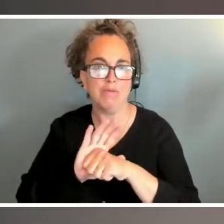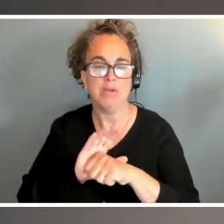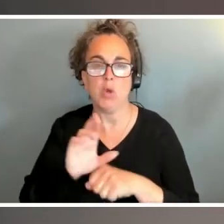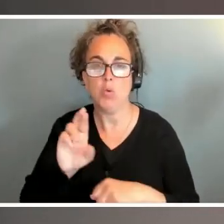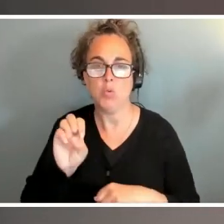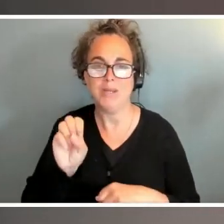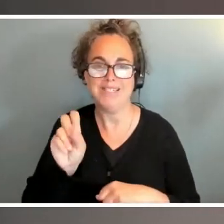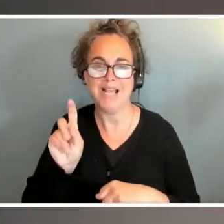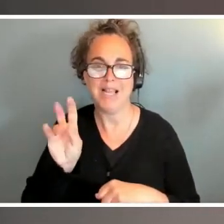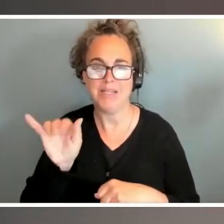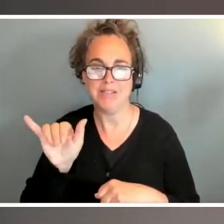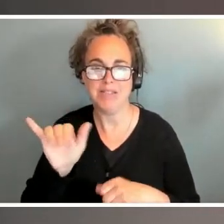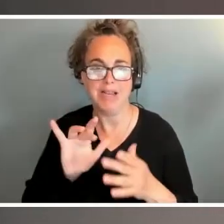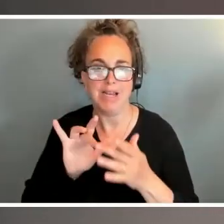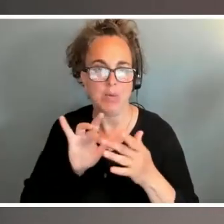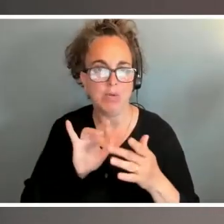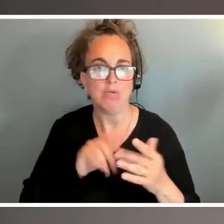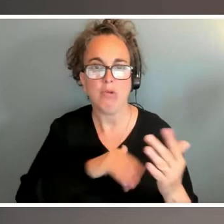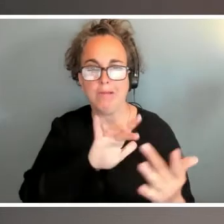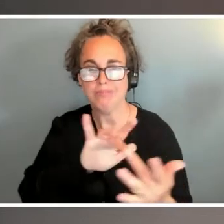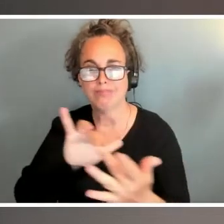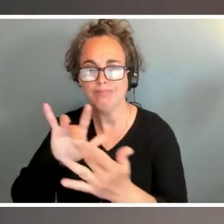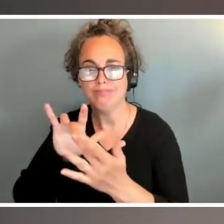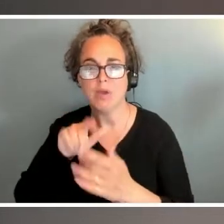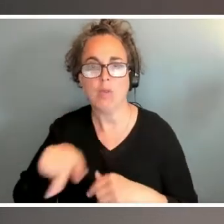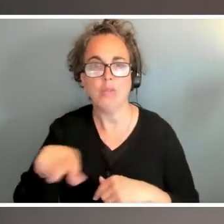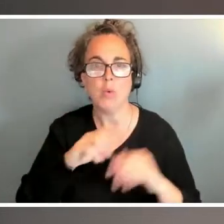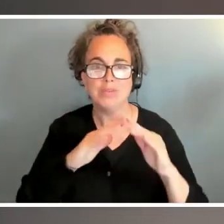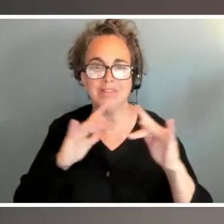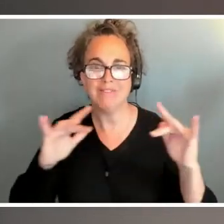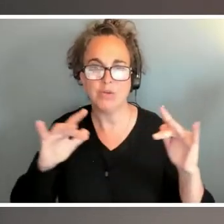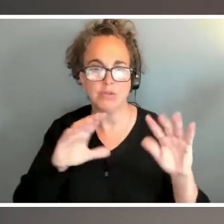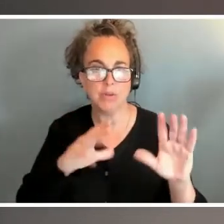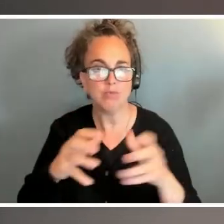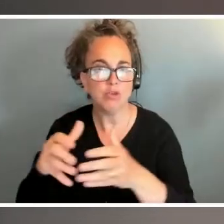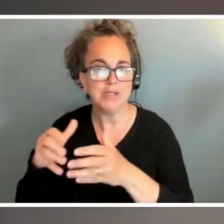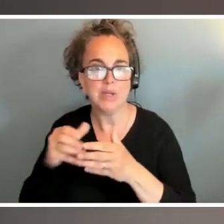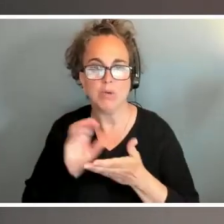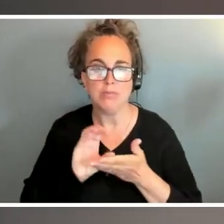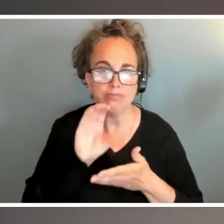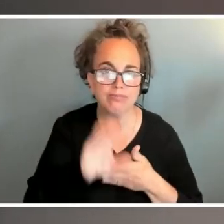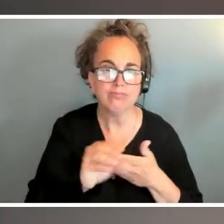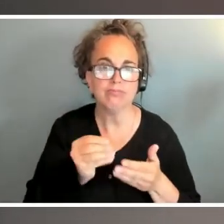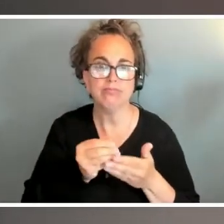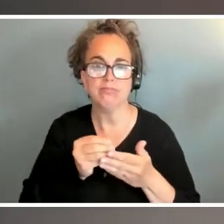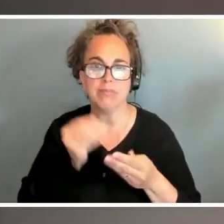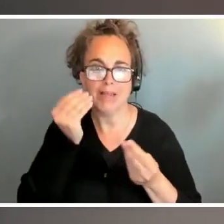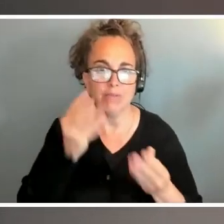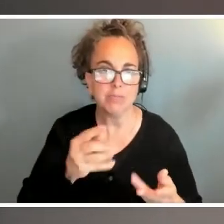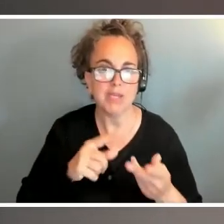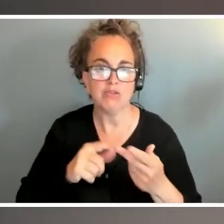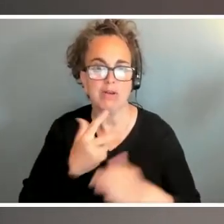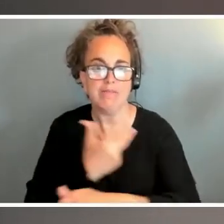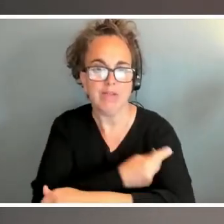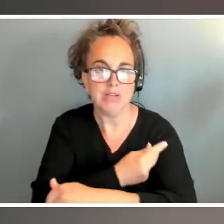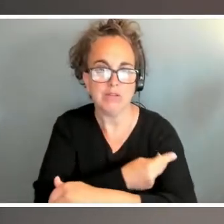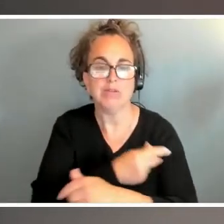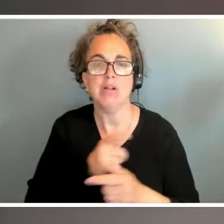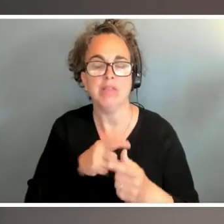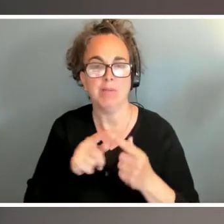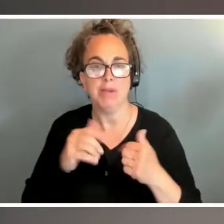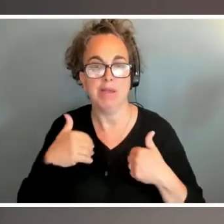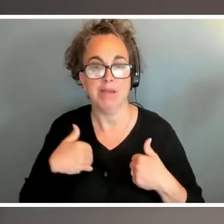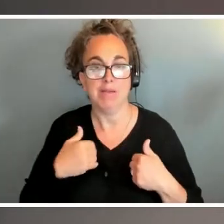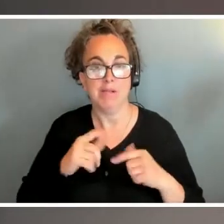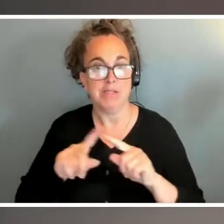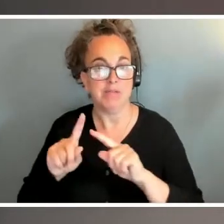Network to reach diverse communities with COVID-19 resources, information, and vaccinations. We had sessions that focused on the